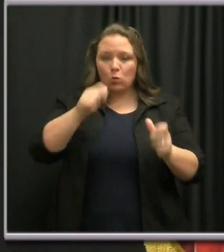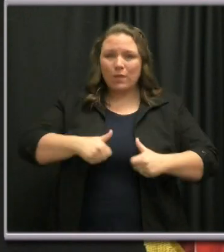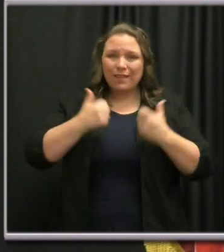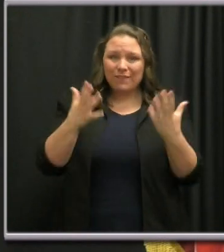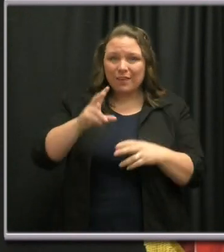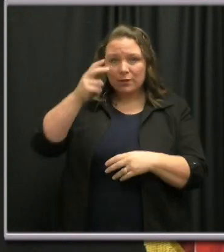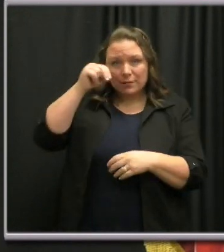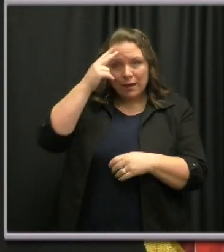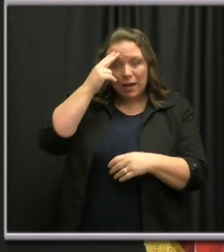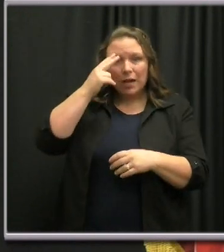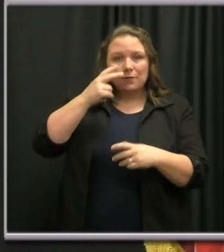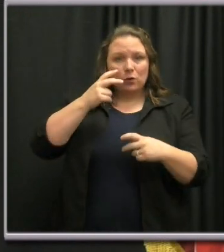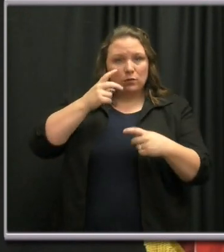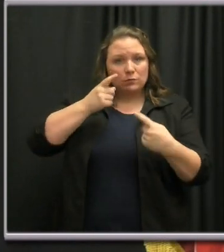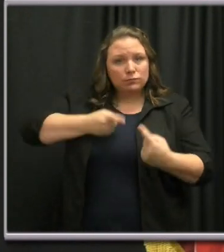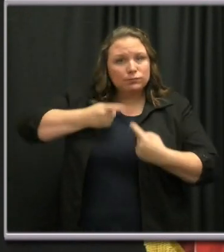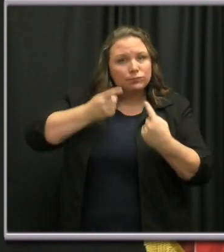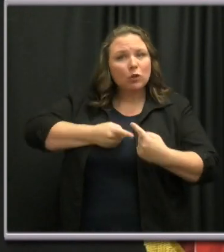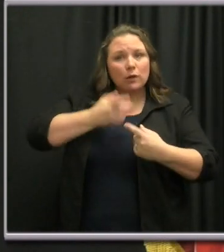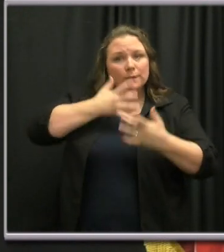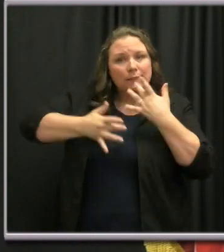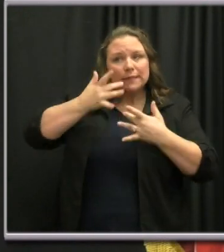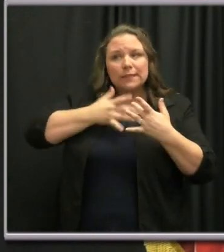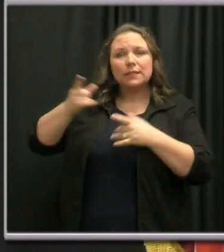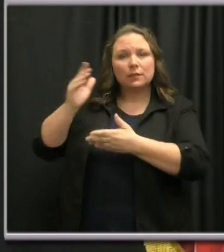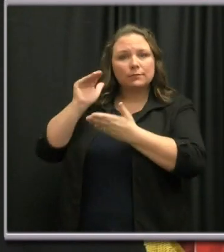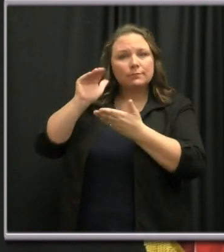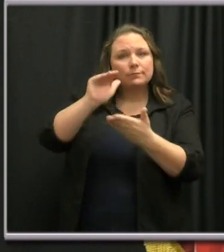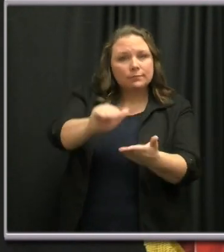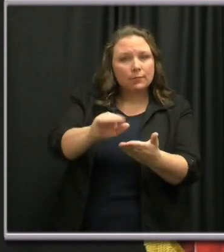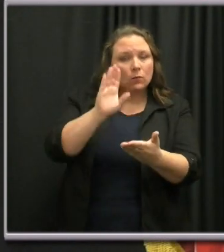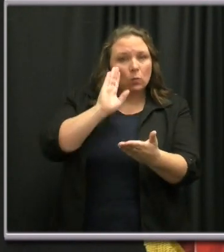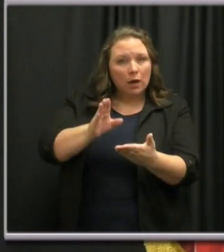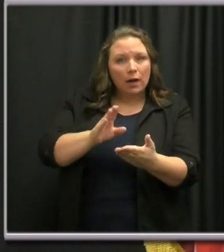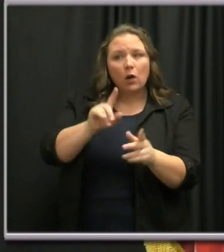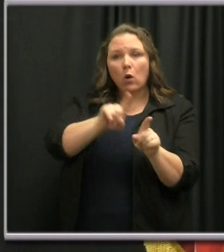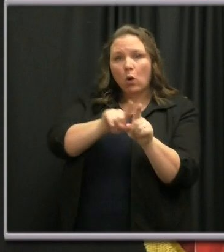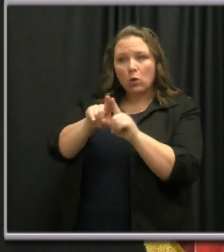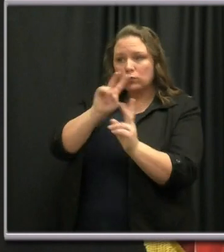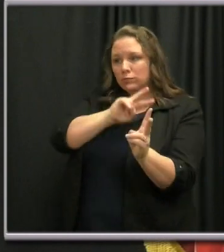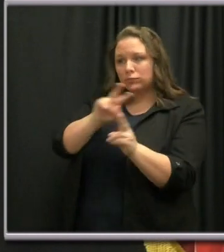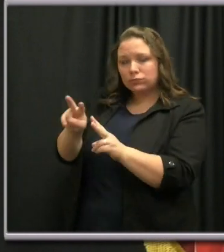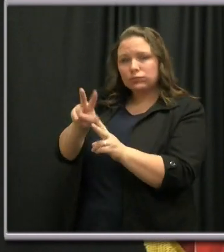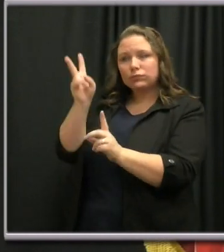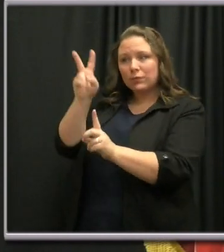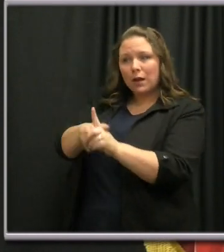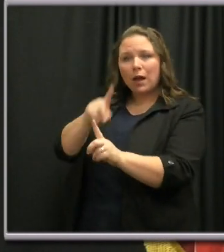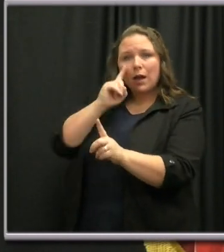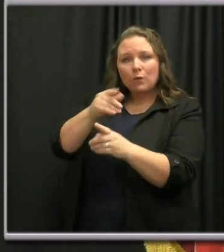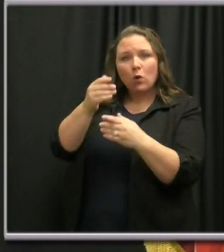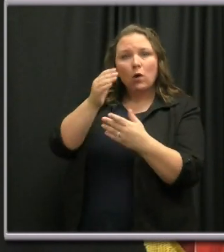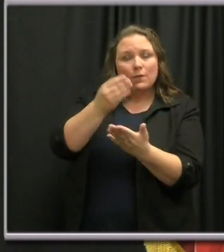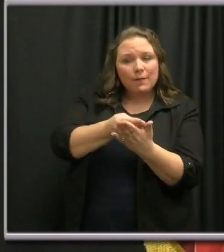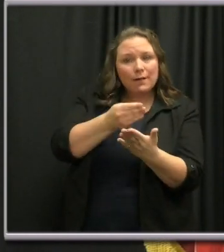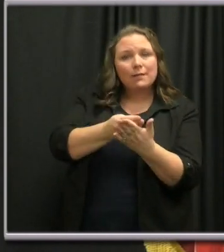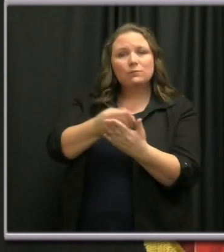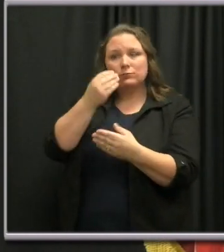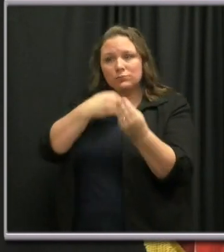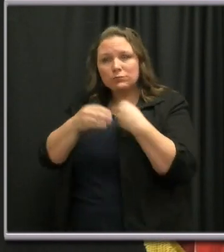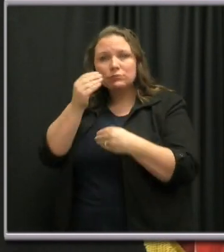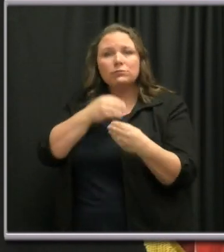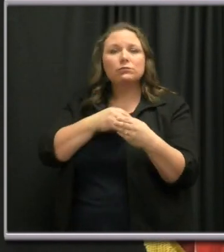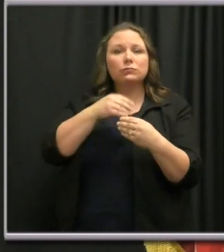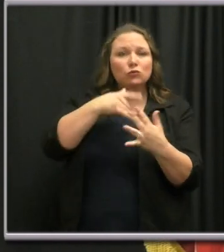this time. You can also visit the website to learn how to obtain direct financial food, mental health, and social service